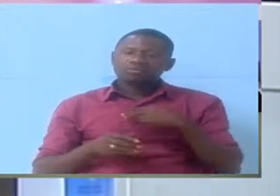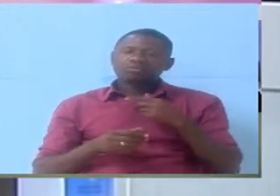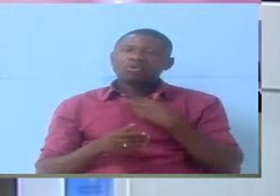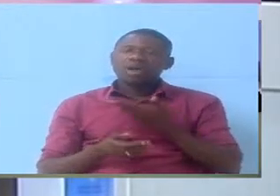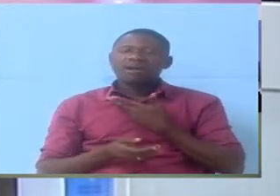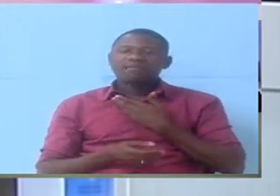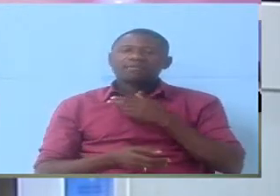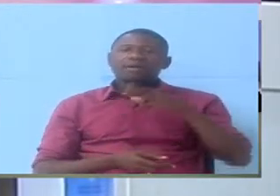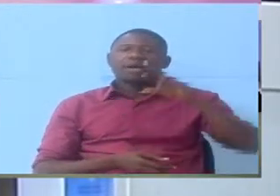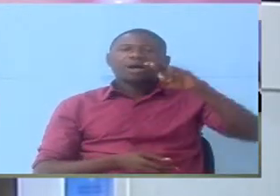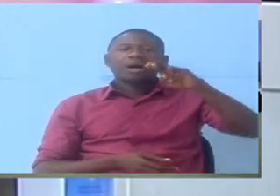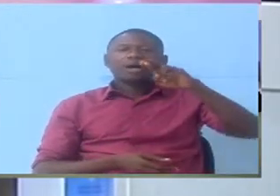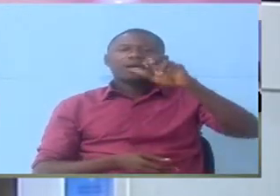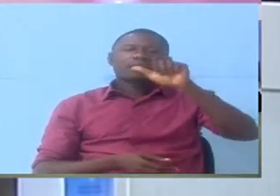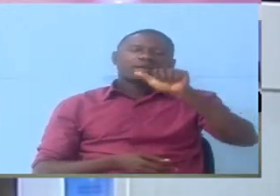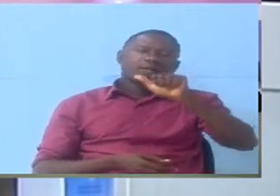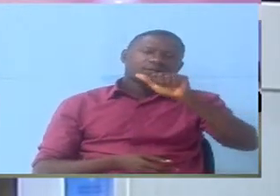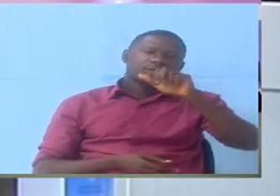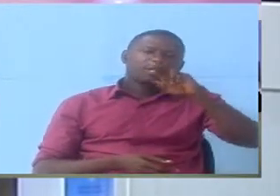called,